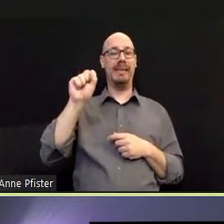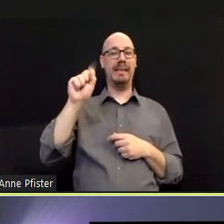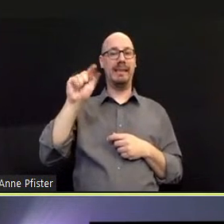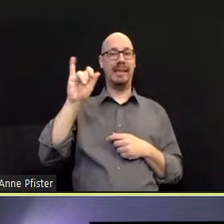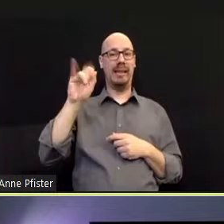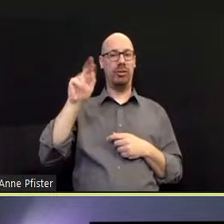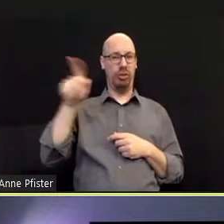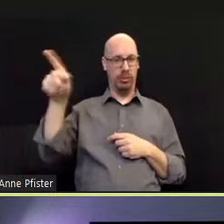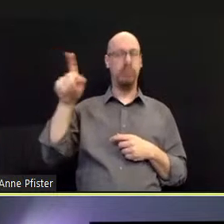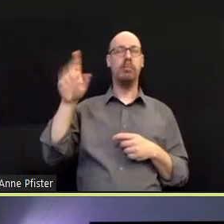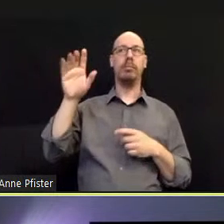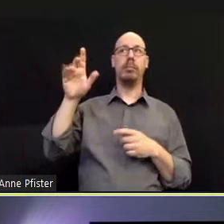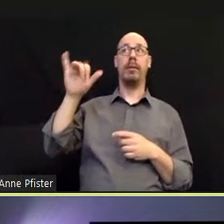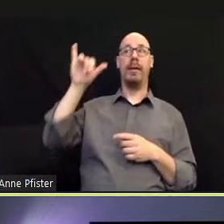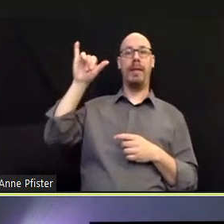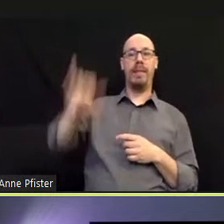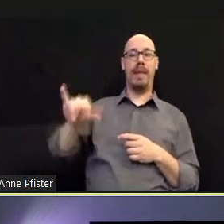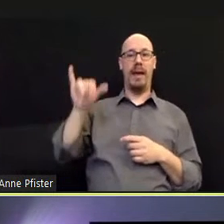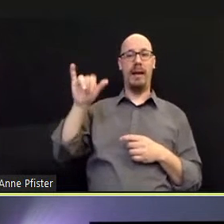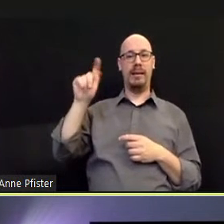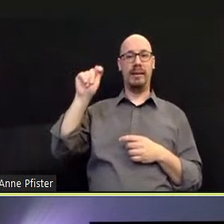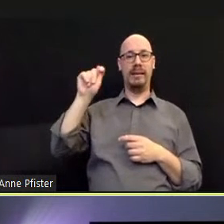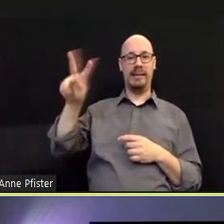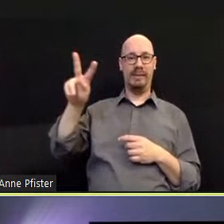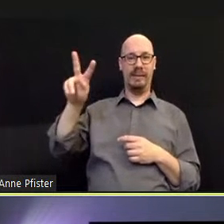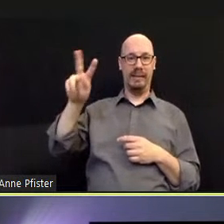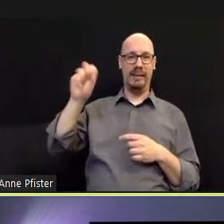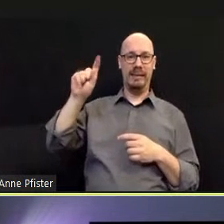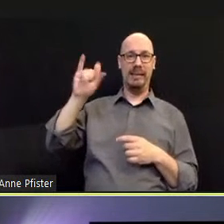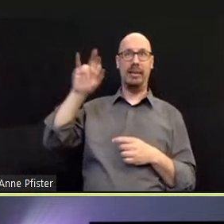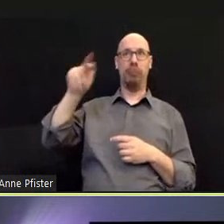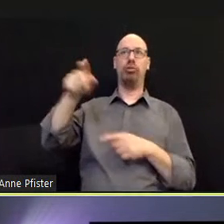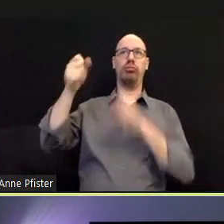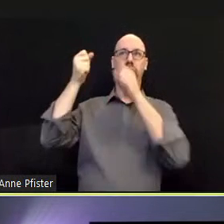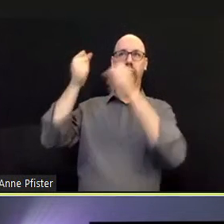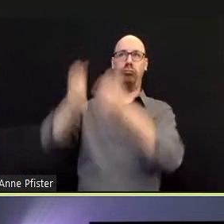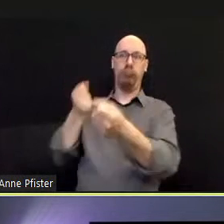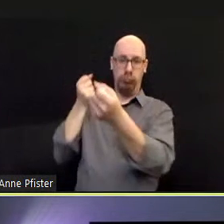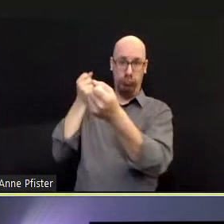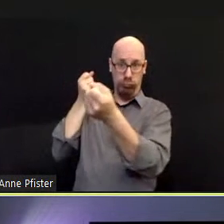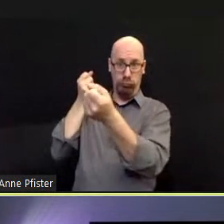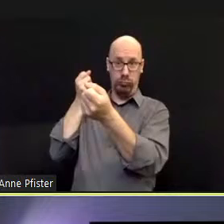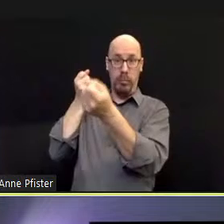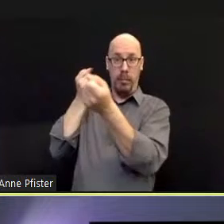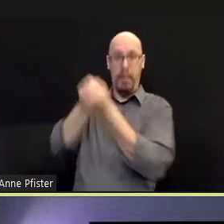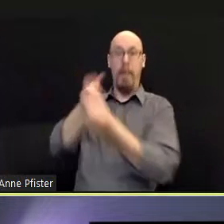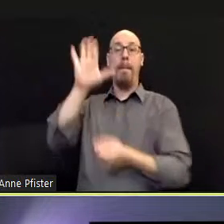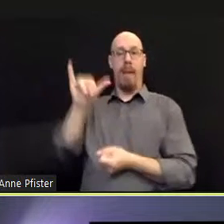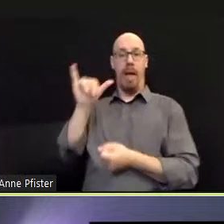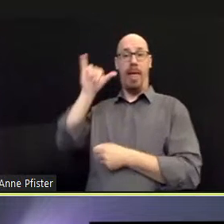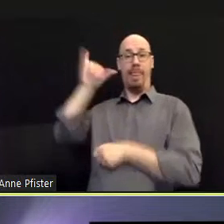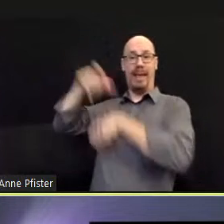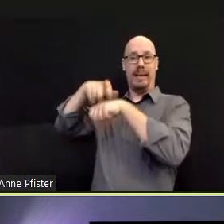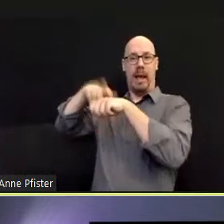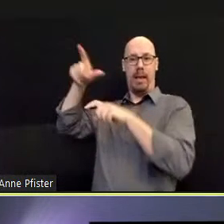that largely supported Petro Poroshenko, the defending incumbent in the position,